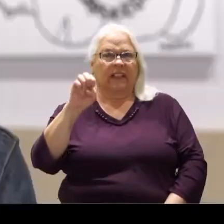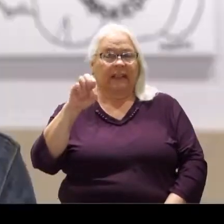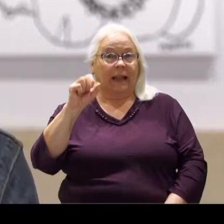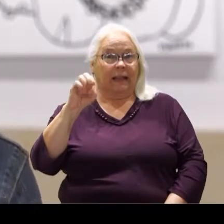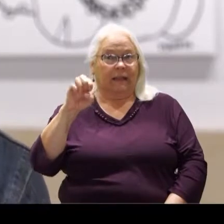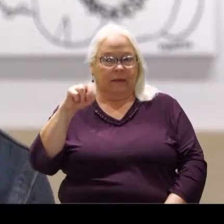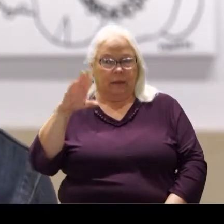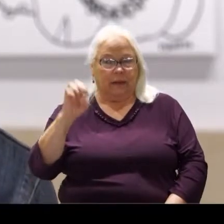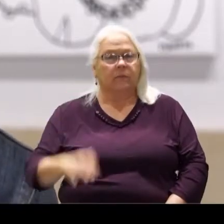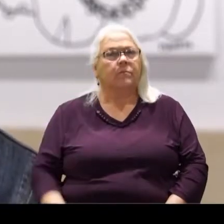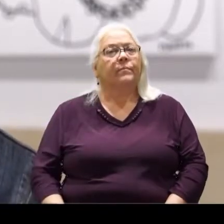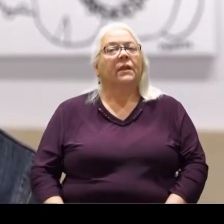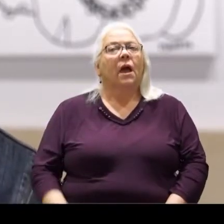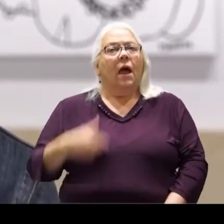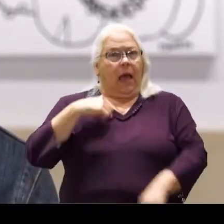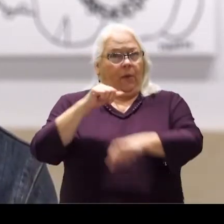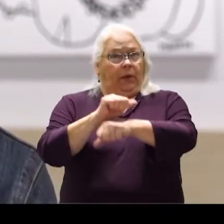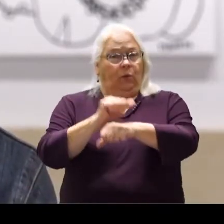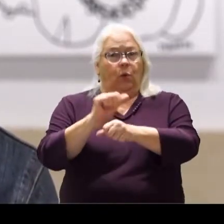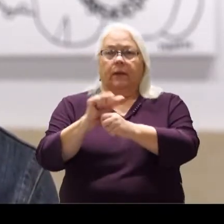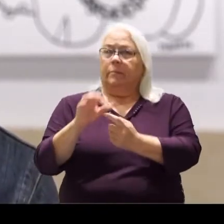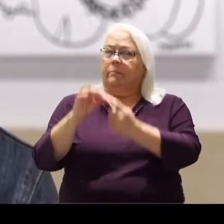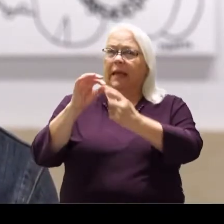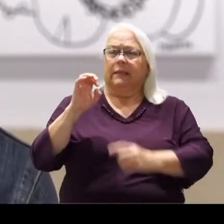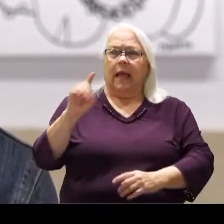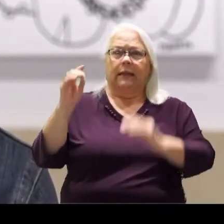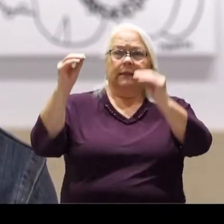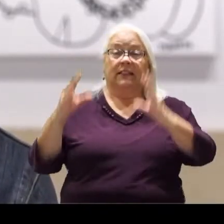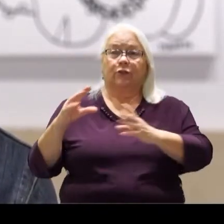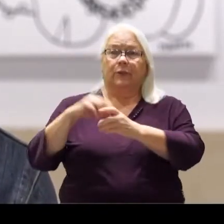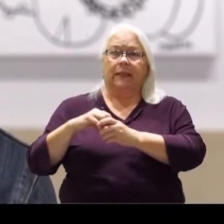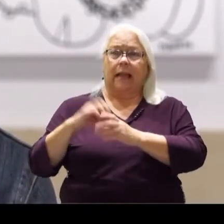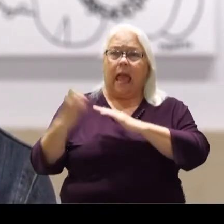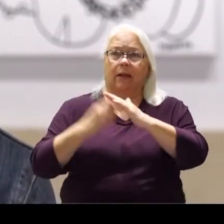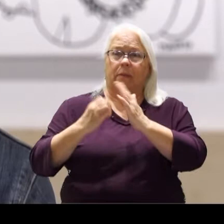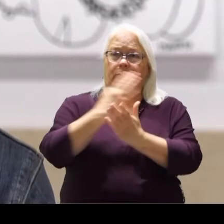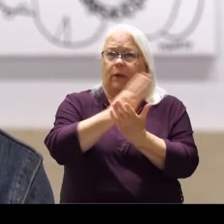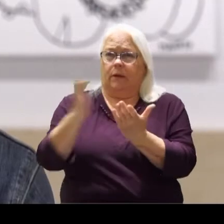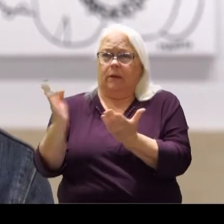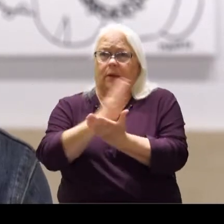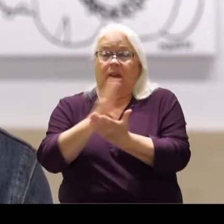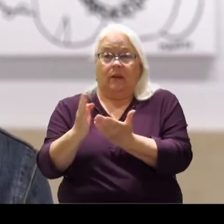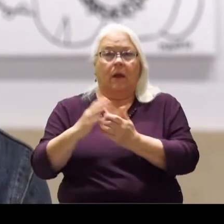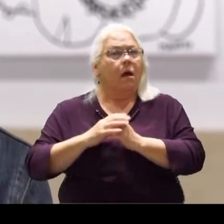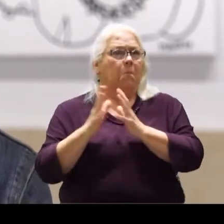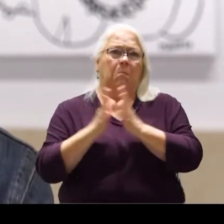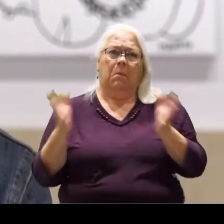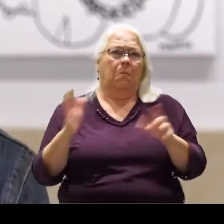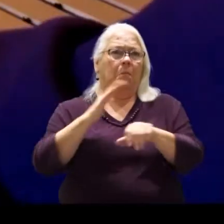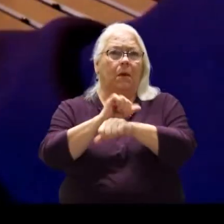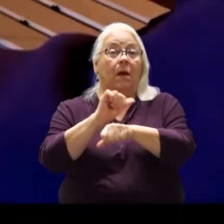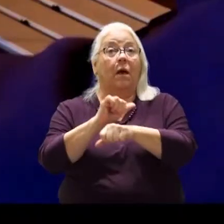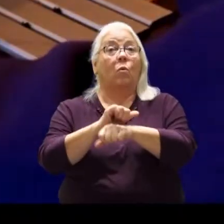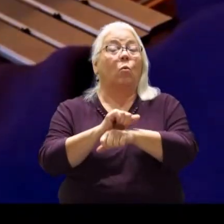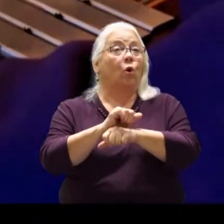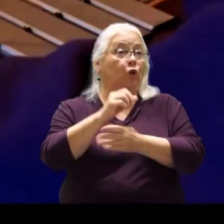I was working as a special education teacher and in the elementary panel, and a large part of my work had